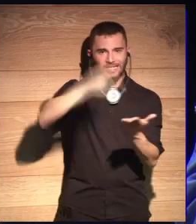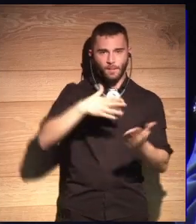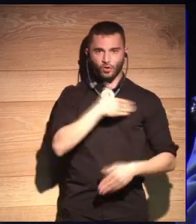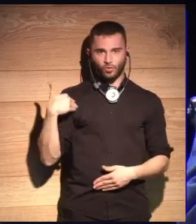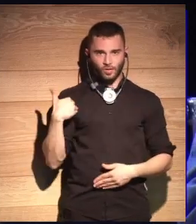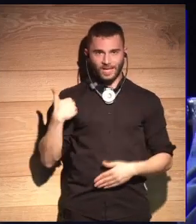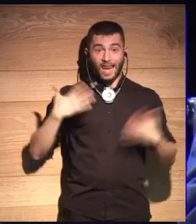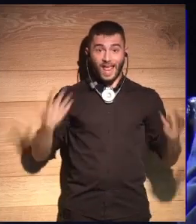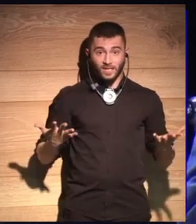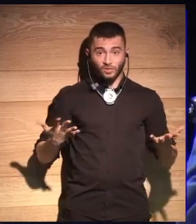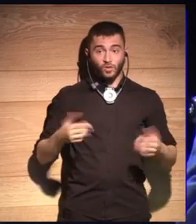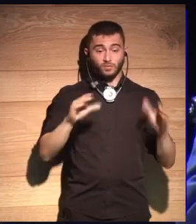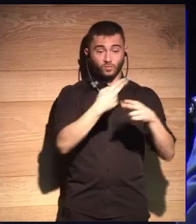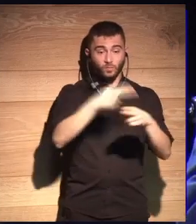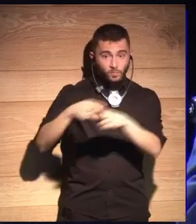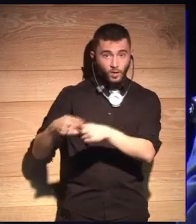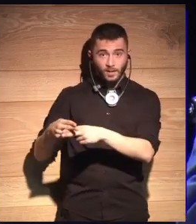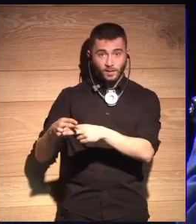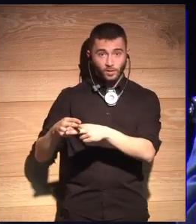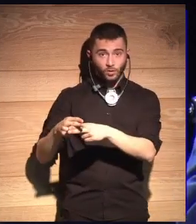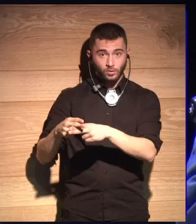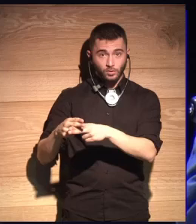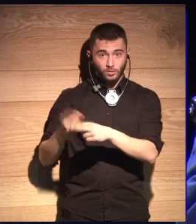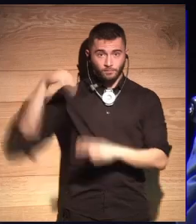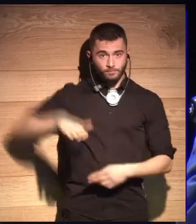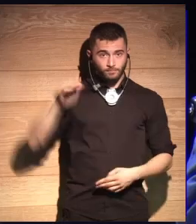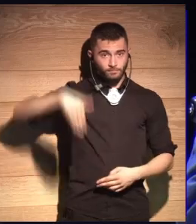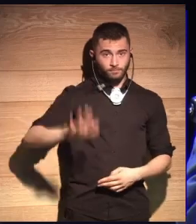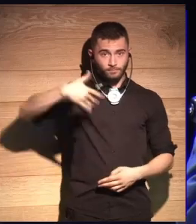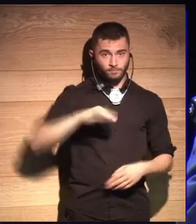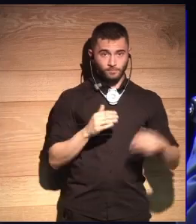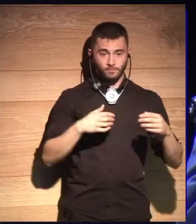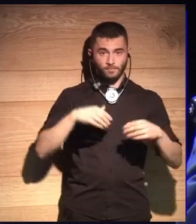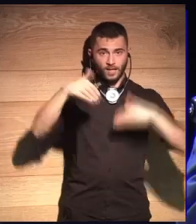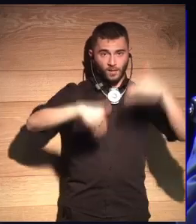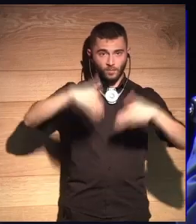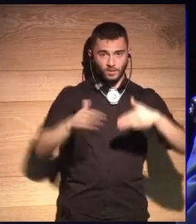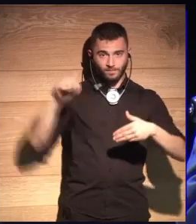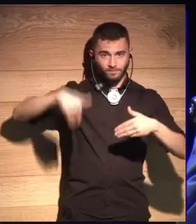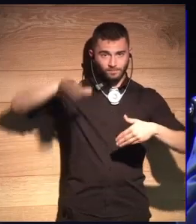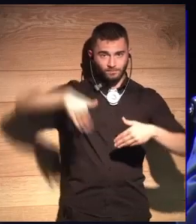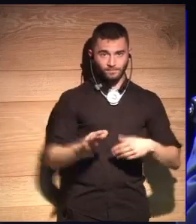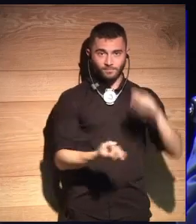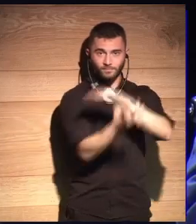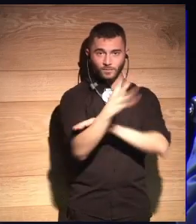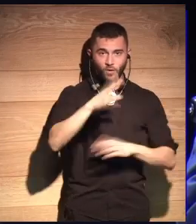to produce results immediately. And so that parties can go up and down in